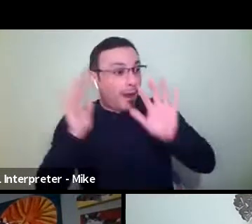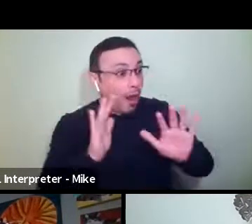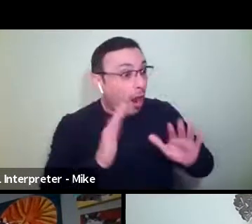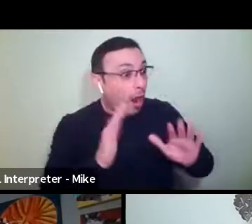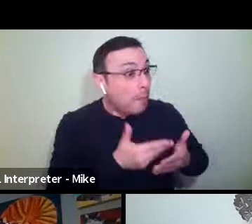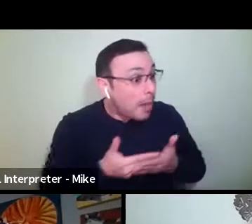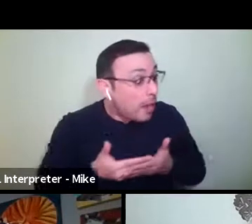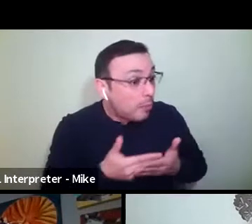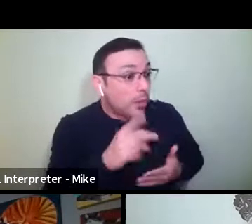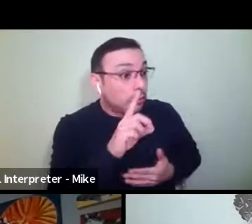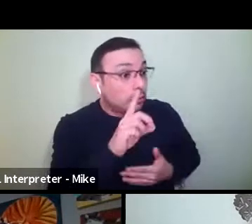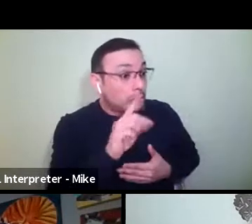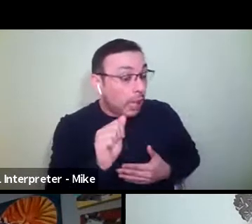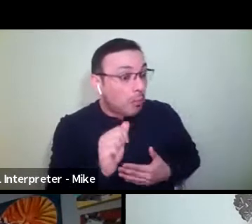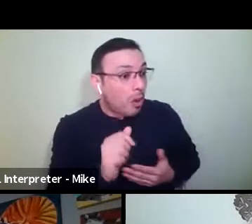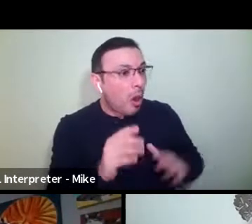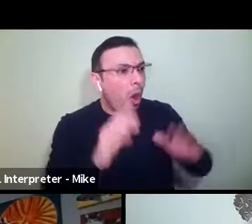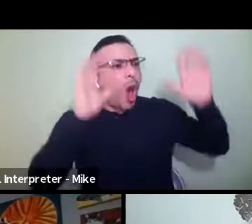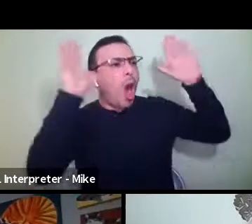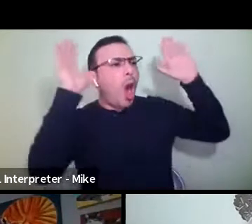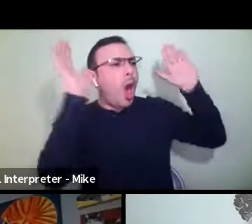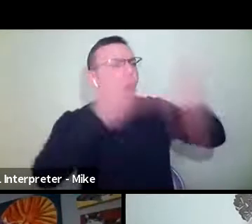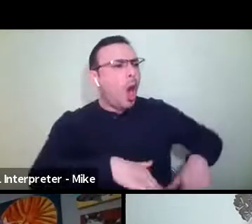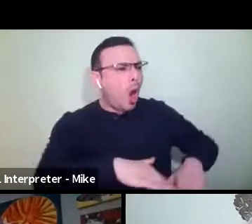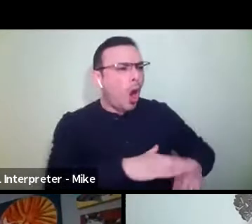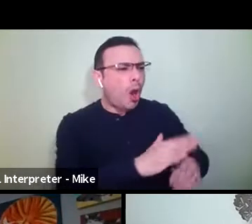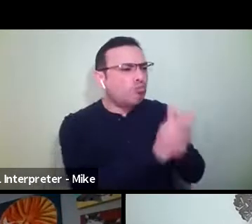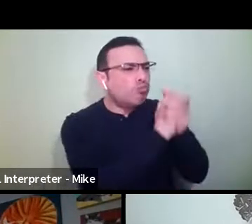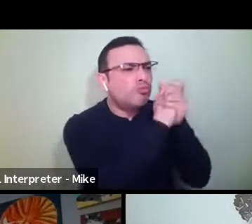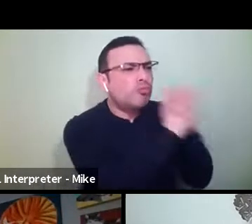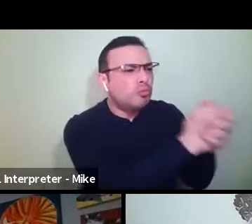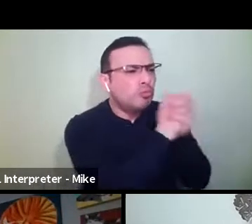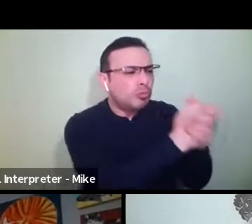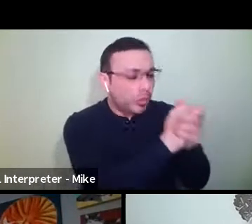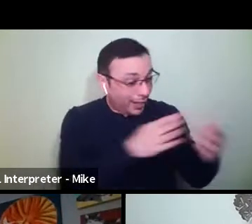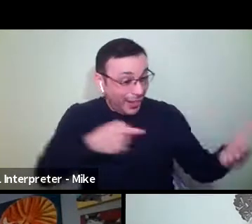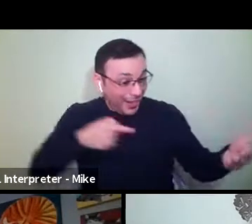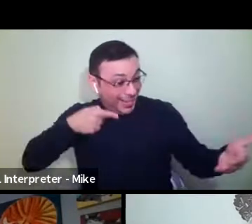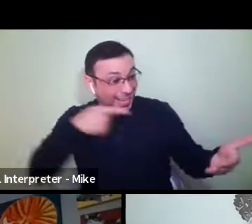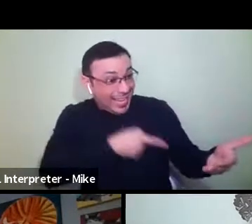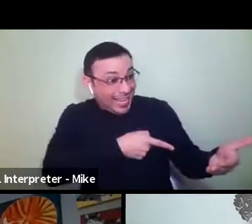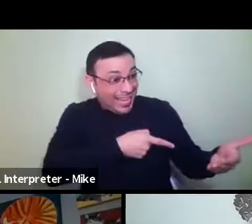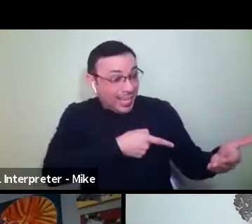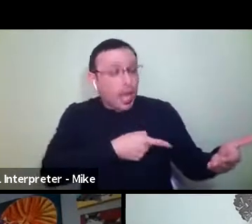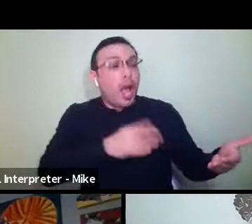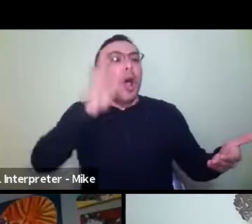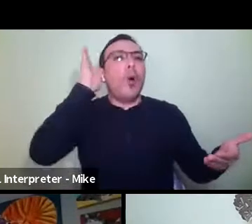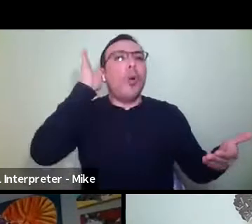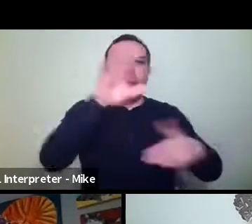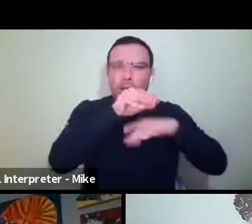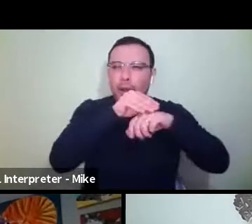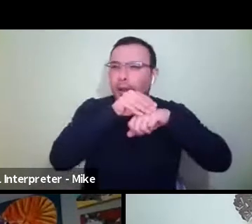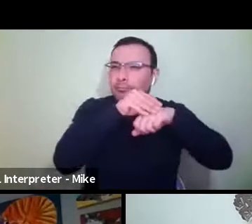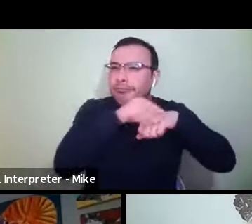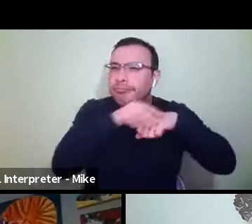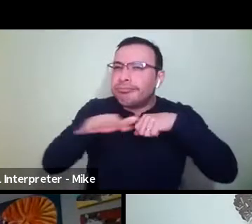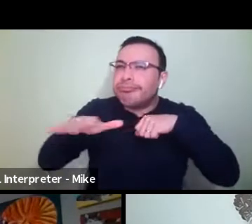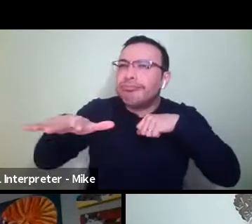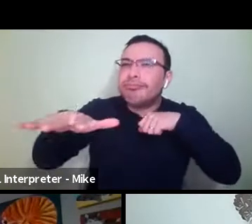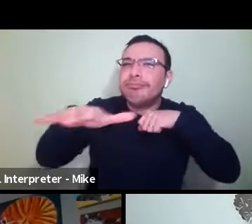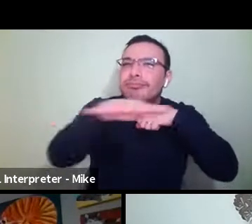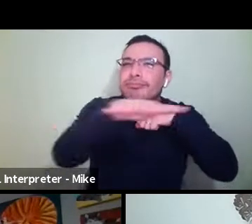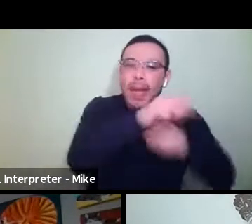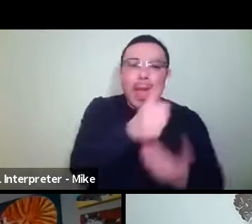we know that that child is going to change the world. And in some ways, isn't that what all parents want, is a child who will make the world a better